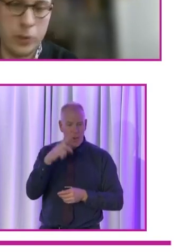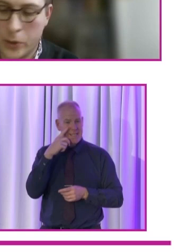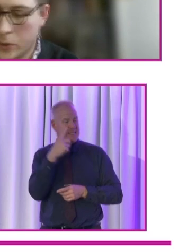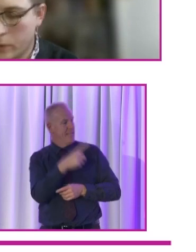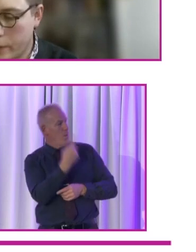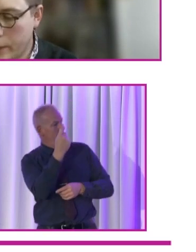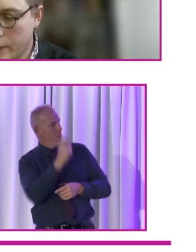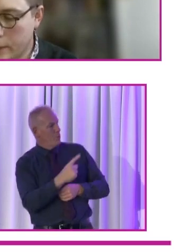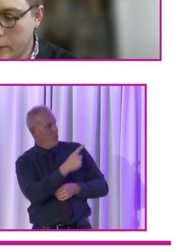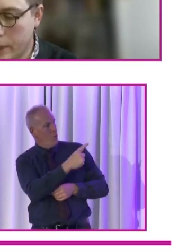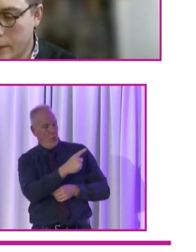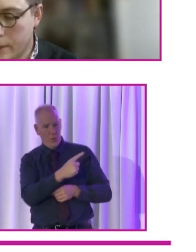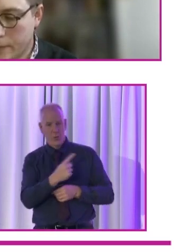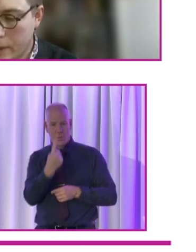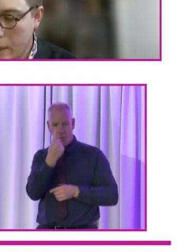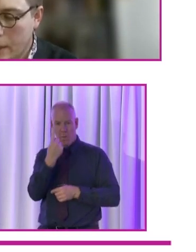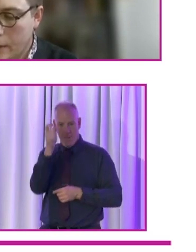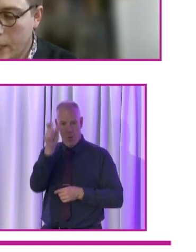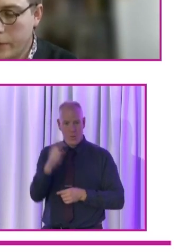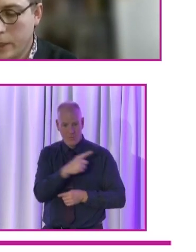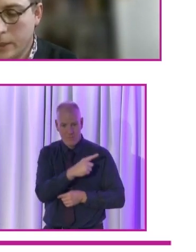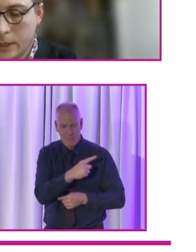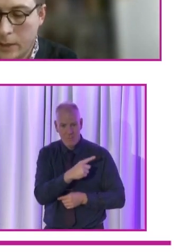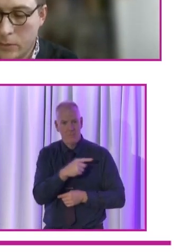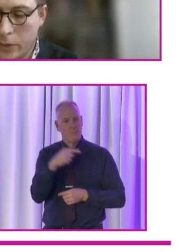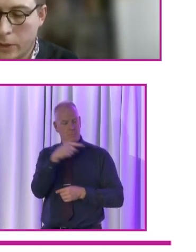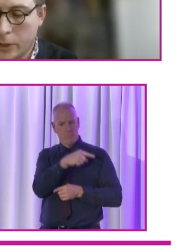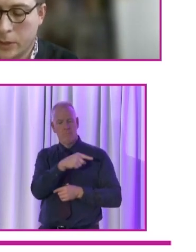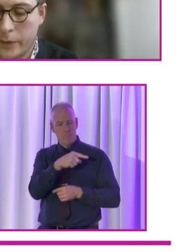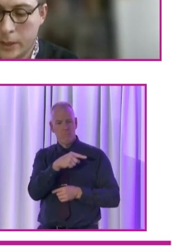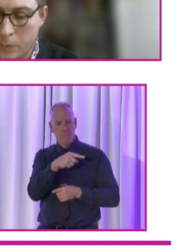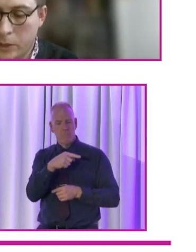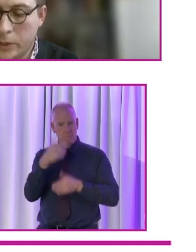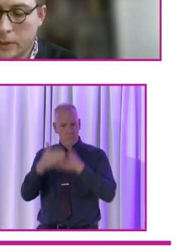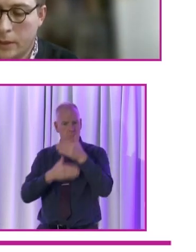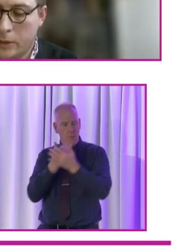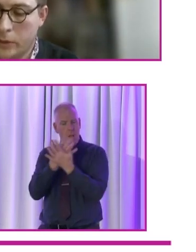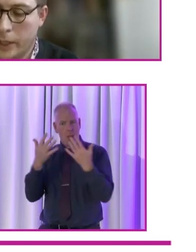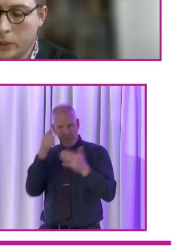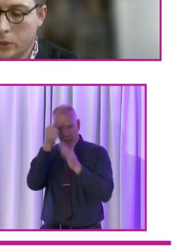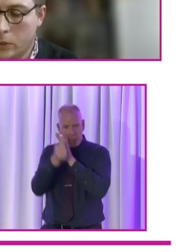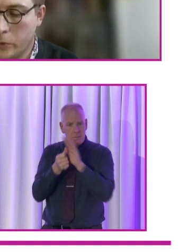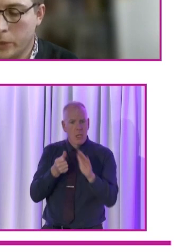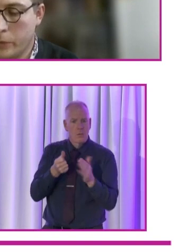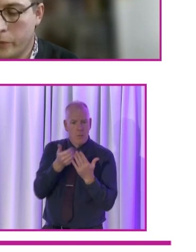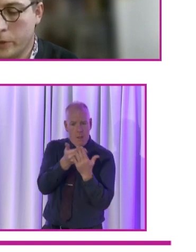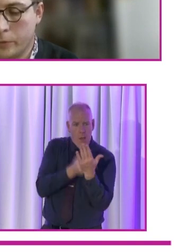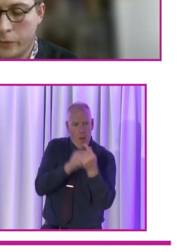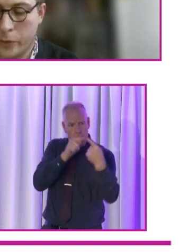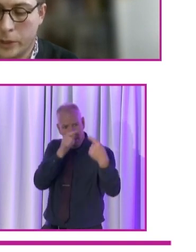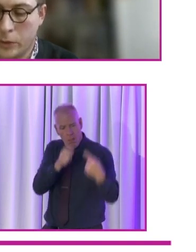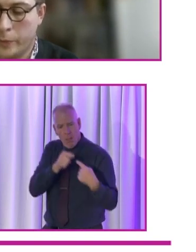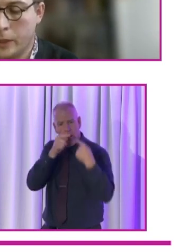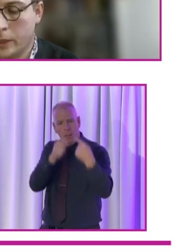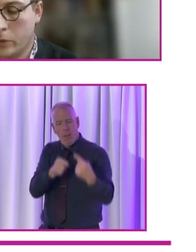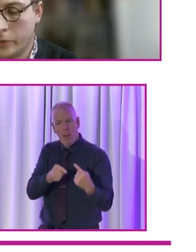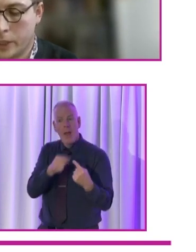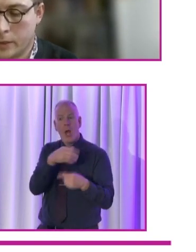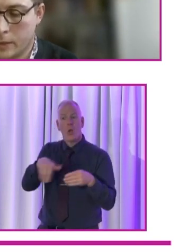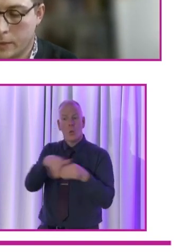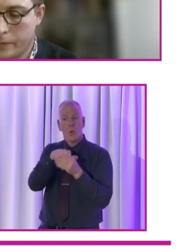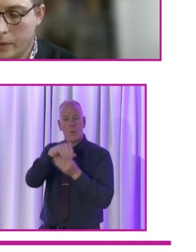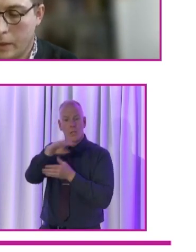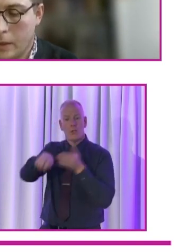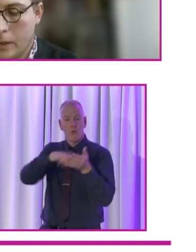you see one person of the legal team at least. They have a legal team with lots of experience in litigation, including before the European Court